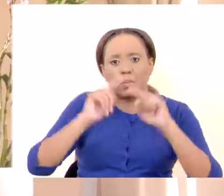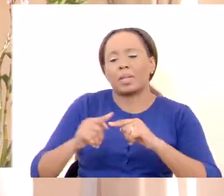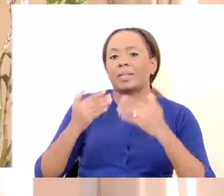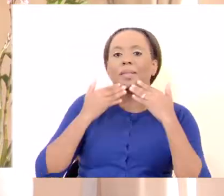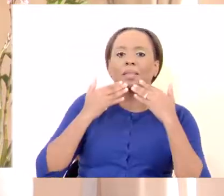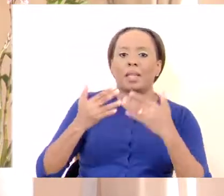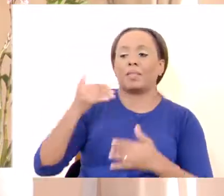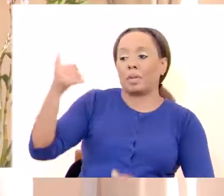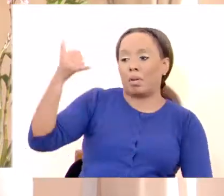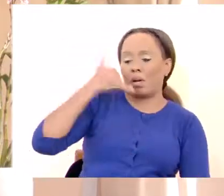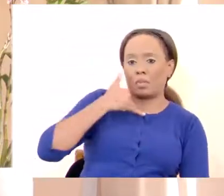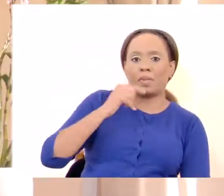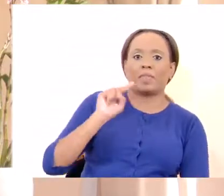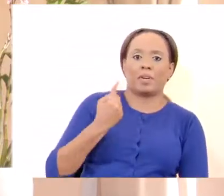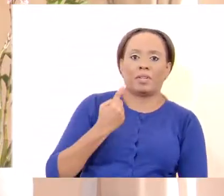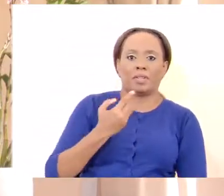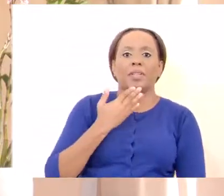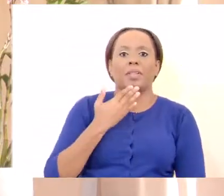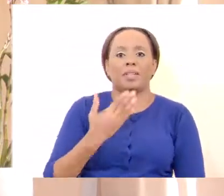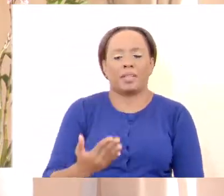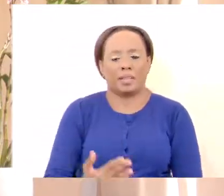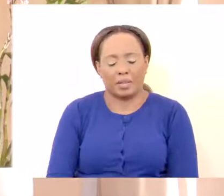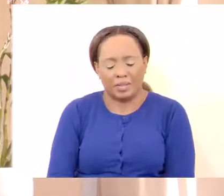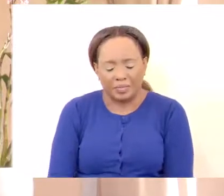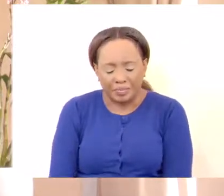for doing what you're doing. Thank you very much.